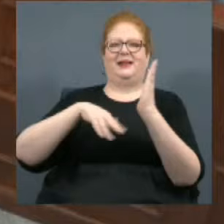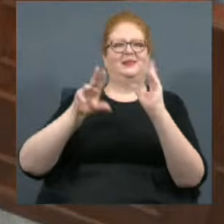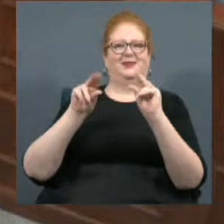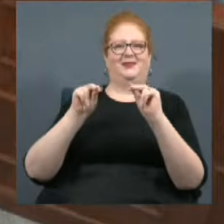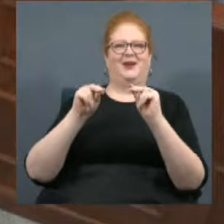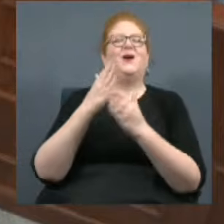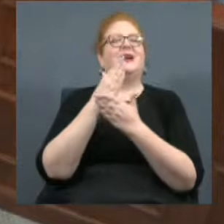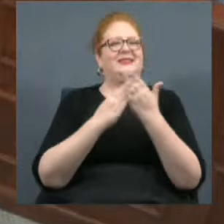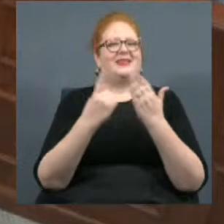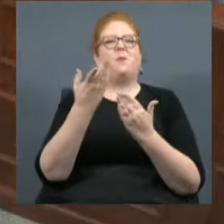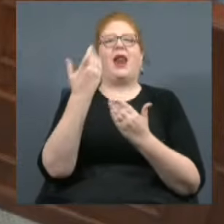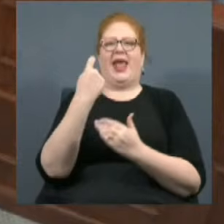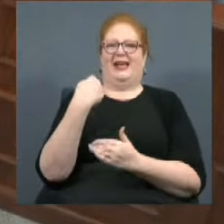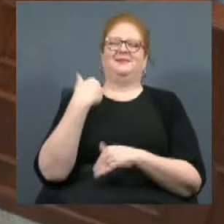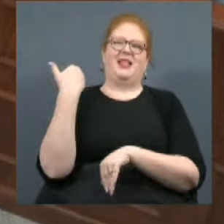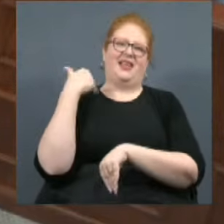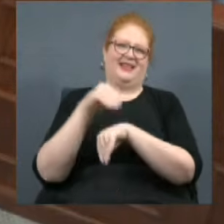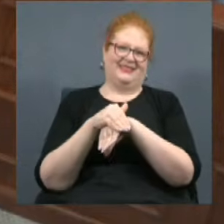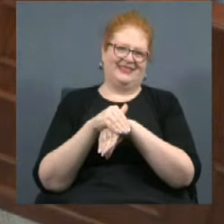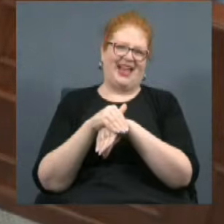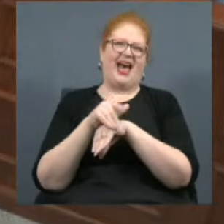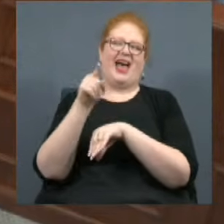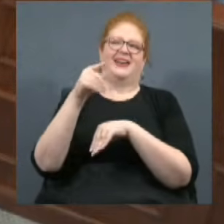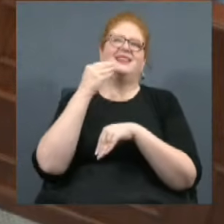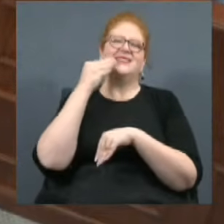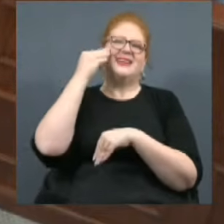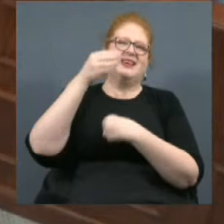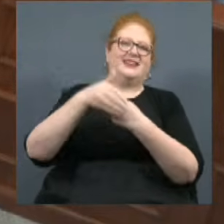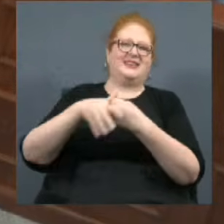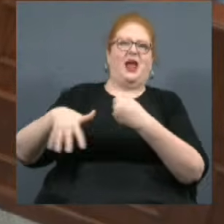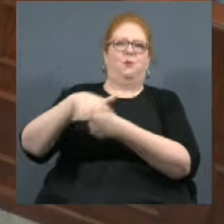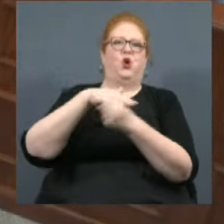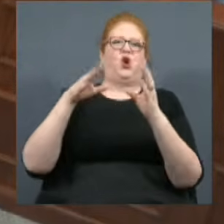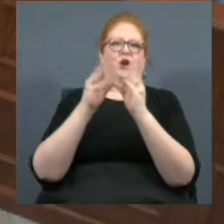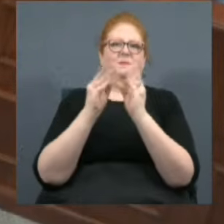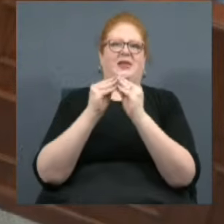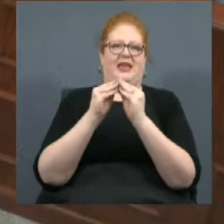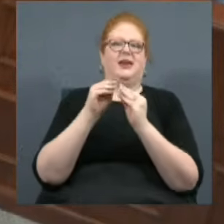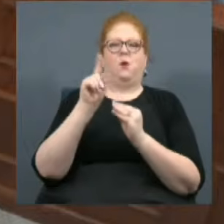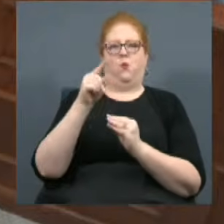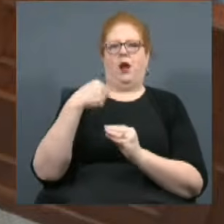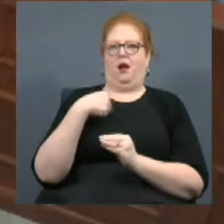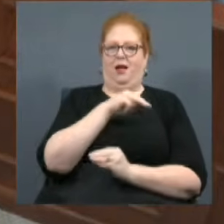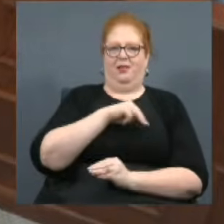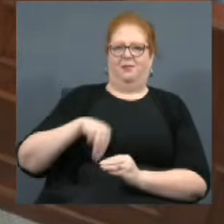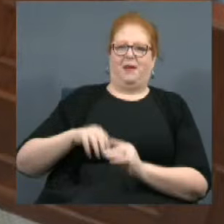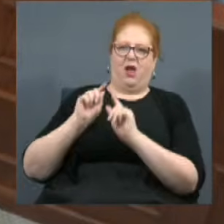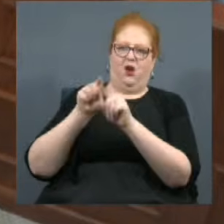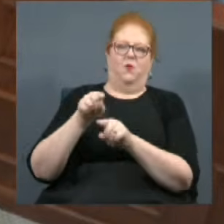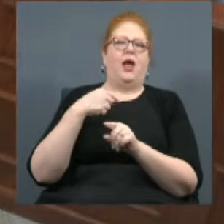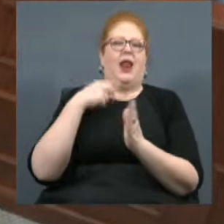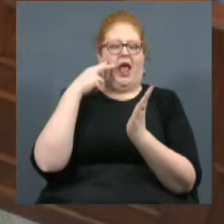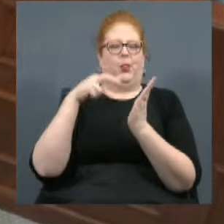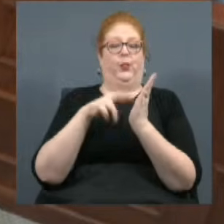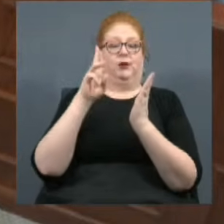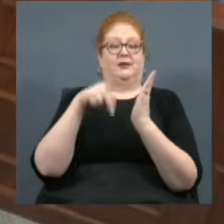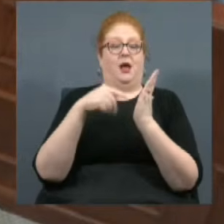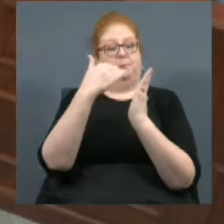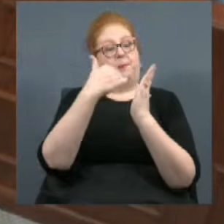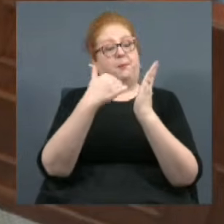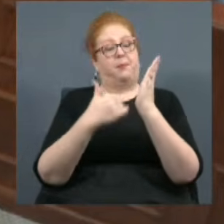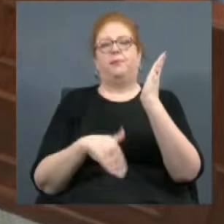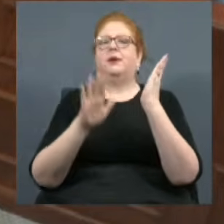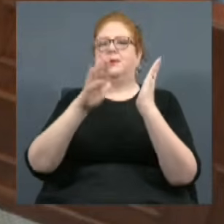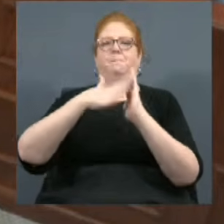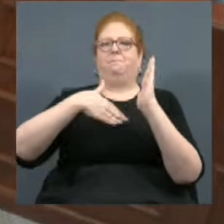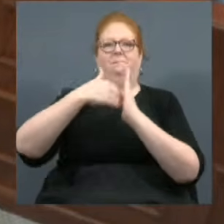somebody asked that last night at It the, did, yeah. at the neighborhood meeting where the mayor and I were, and so I looked it up, and it does not.